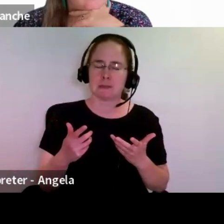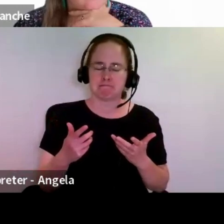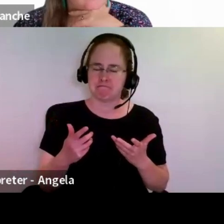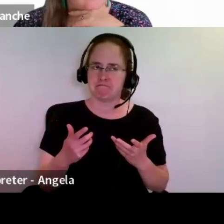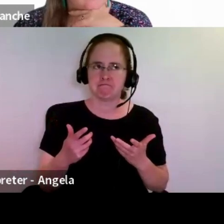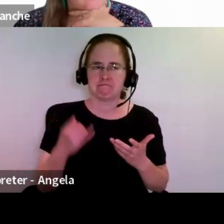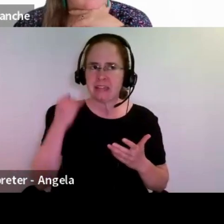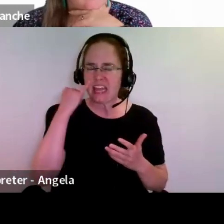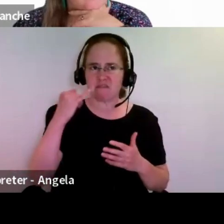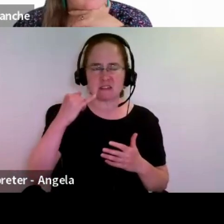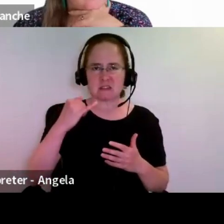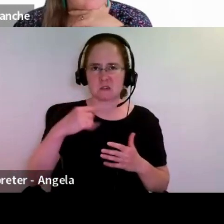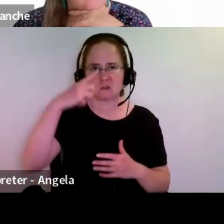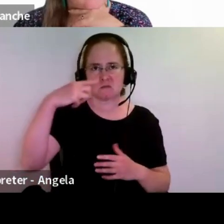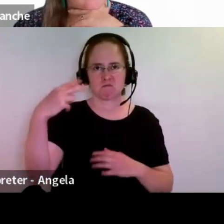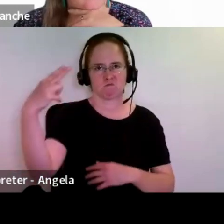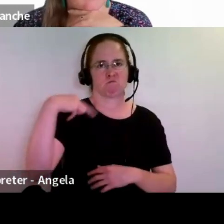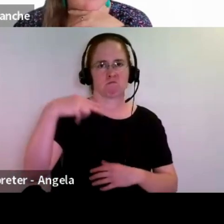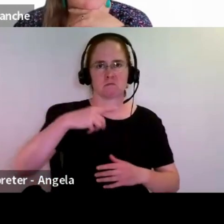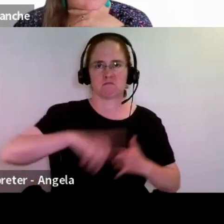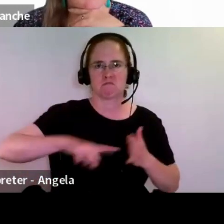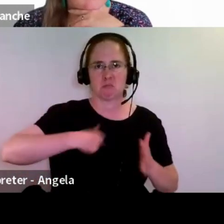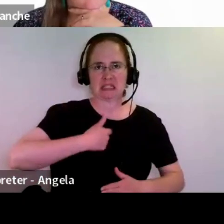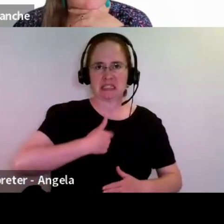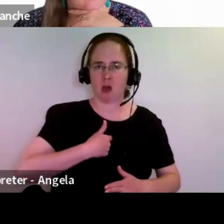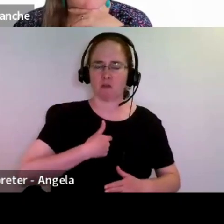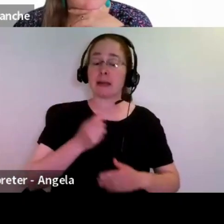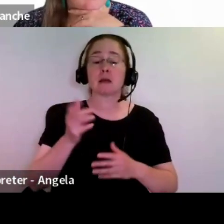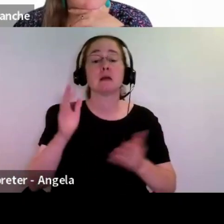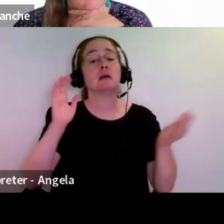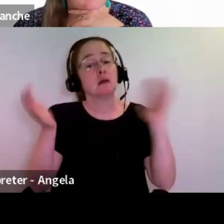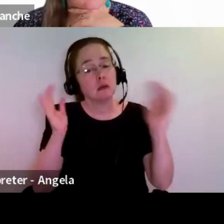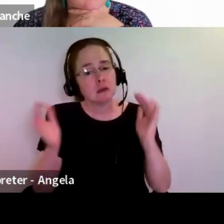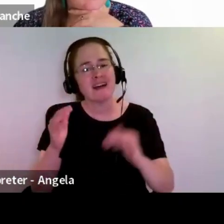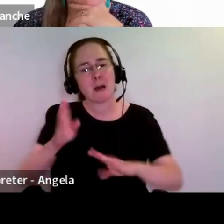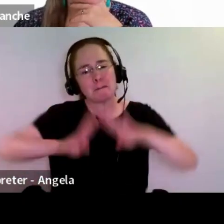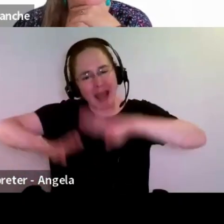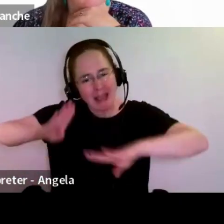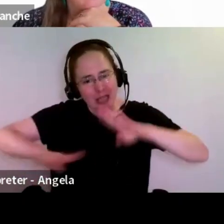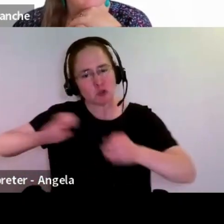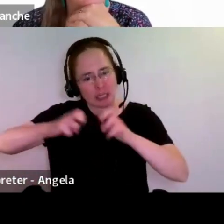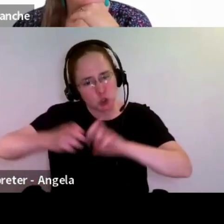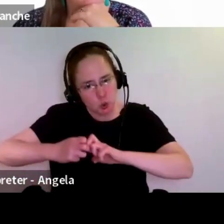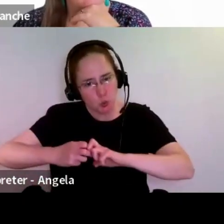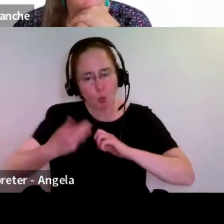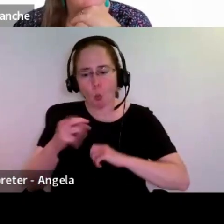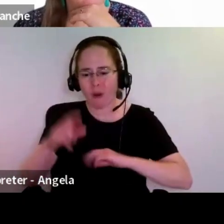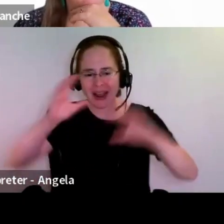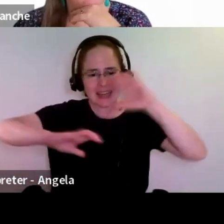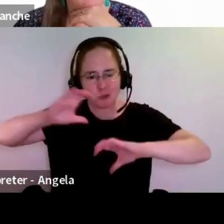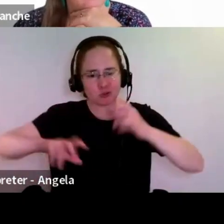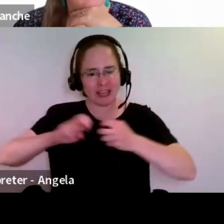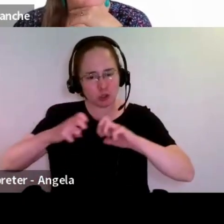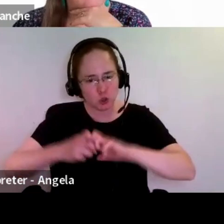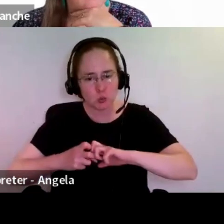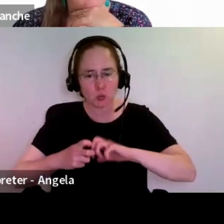a judgment call on yourself, instead of seeing that it's a biological issue or a chemistry